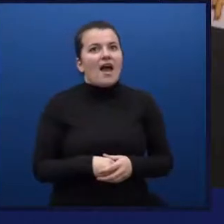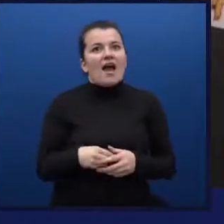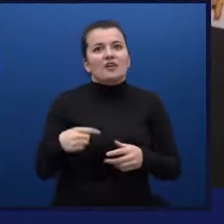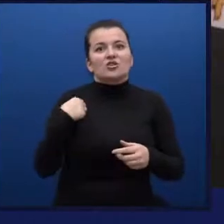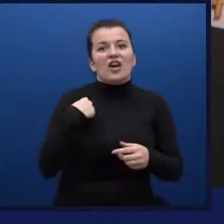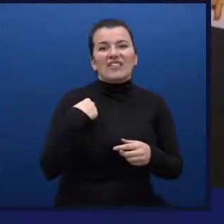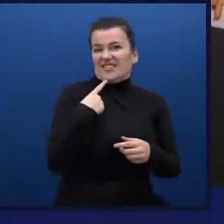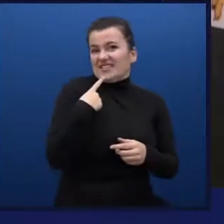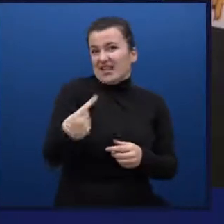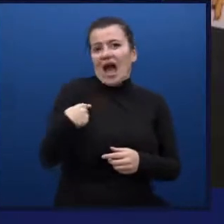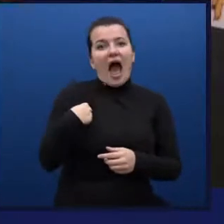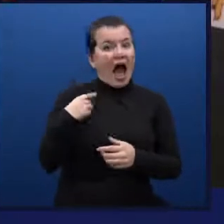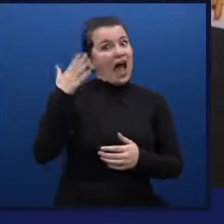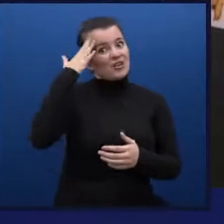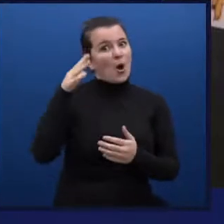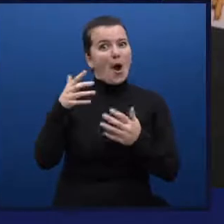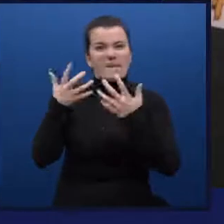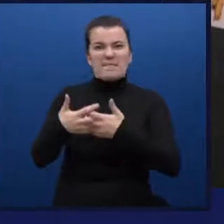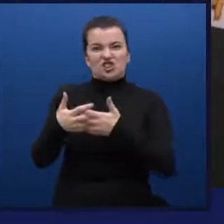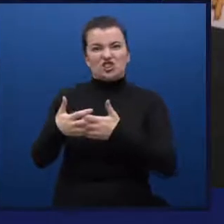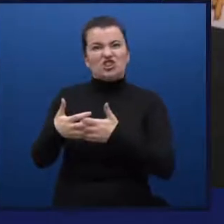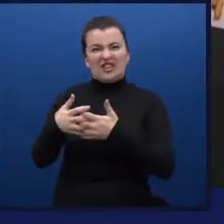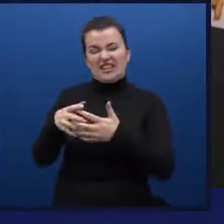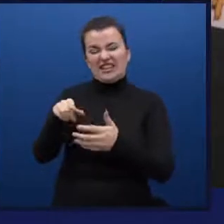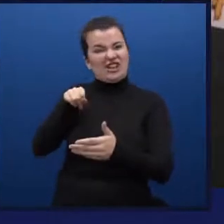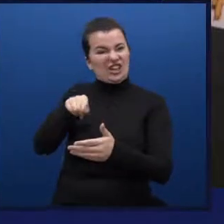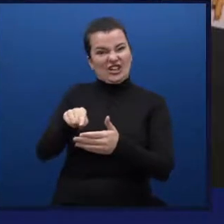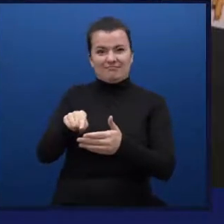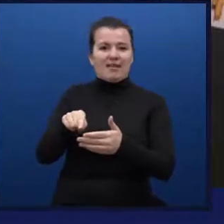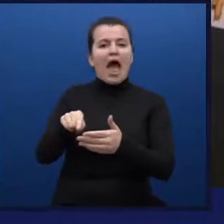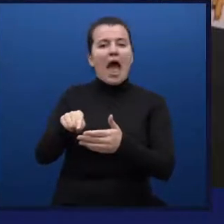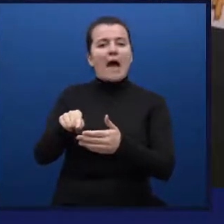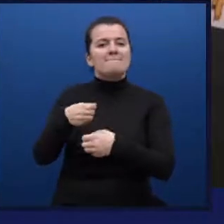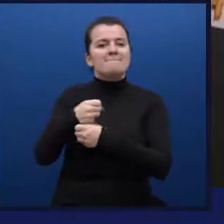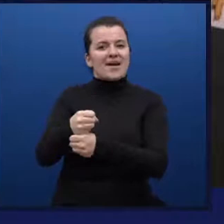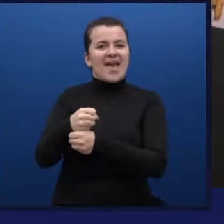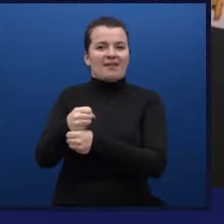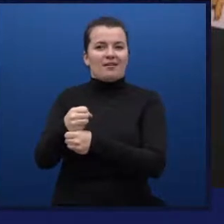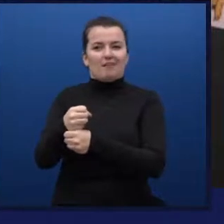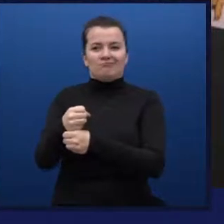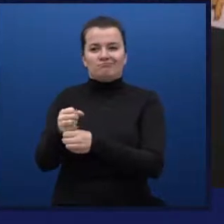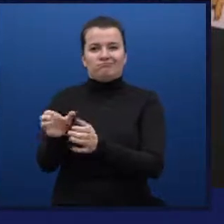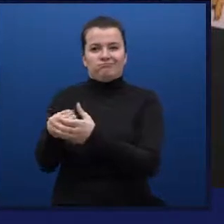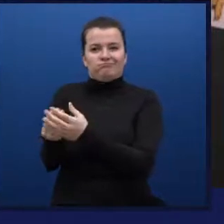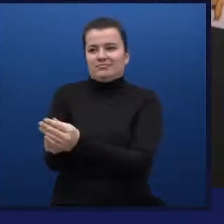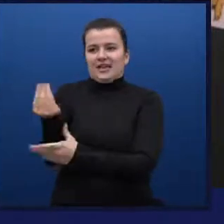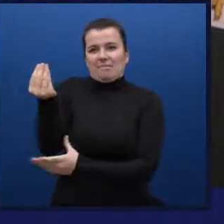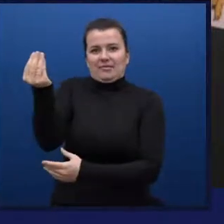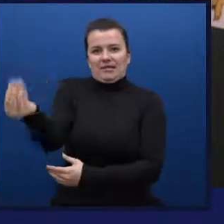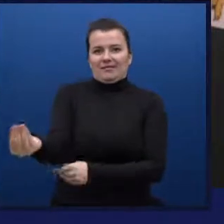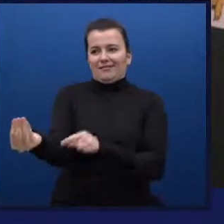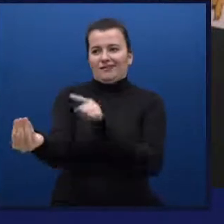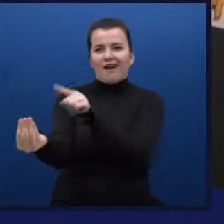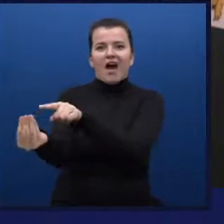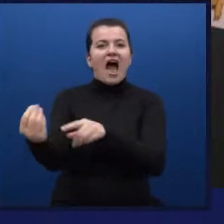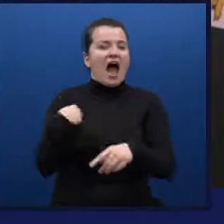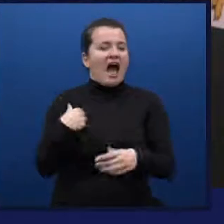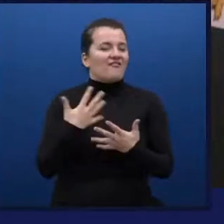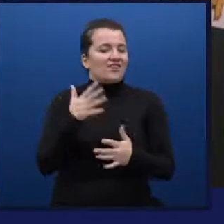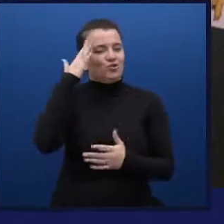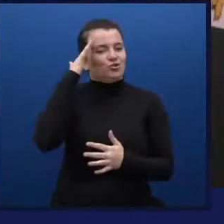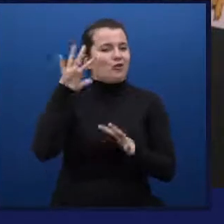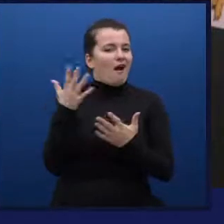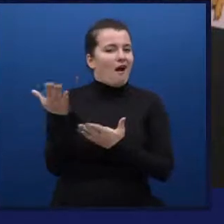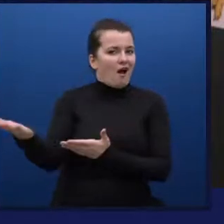built it. Almost, like pretty close, right? And so the people that are using it well have an understanding that there's a business need for